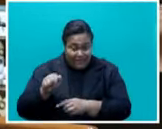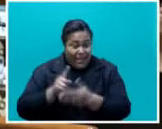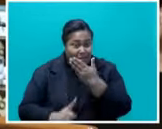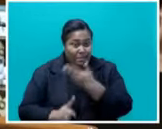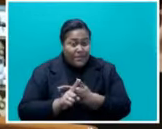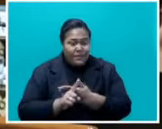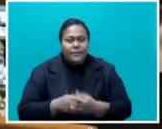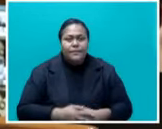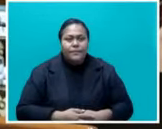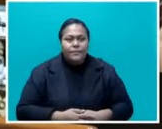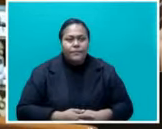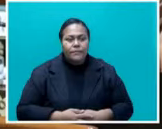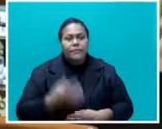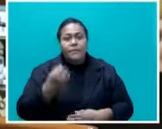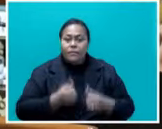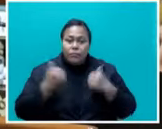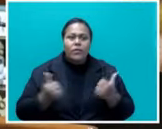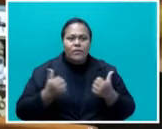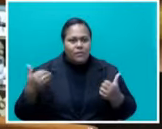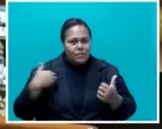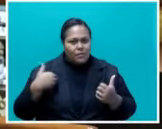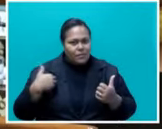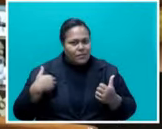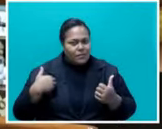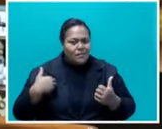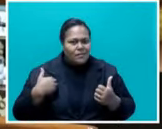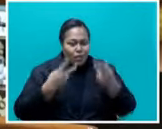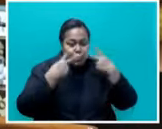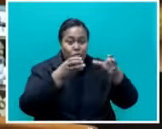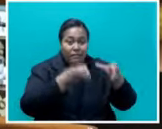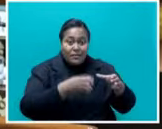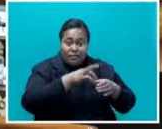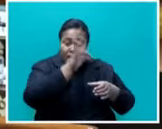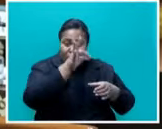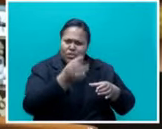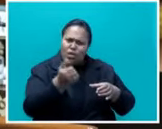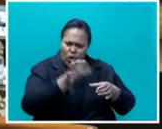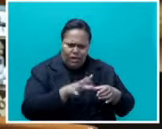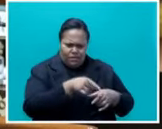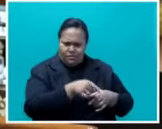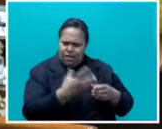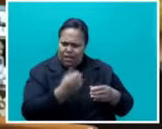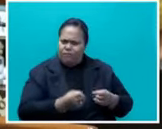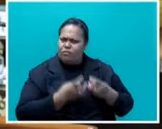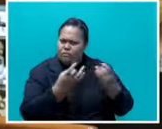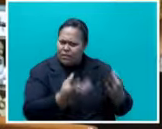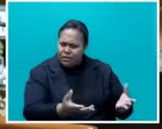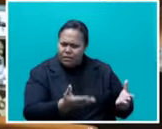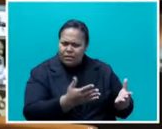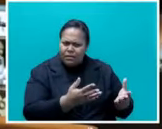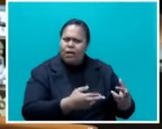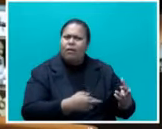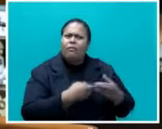there are a lot of implications. I mean, the supervisor of elections has already got the provisional rollout. I'm not